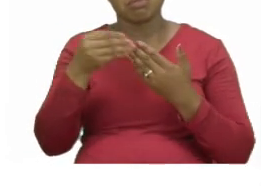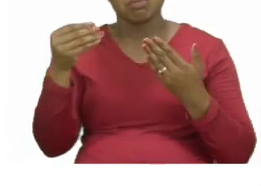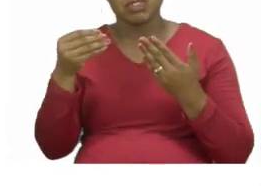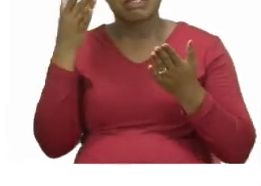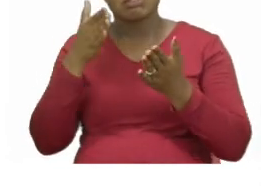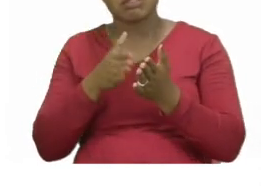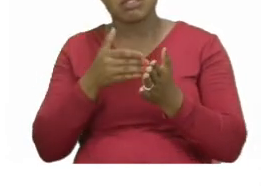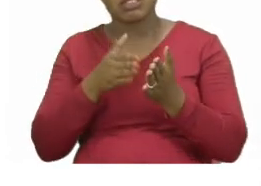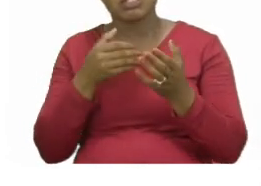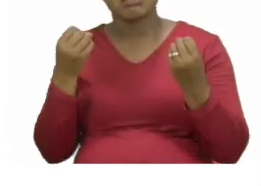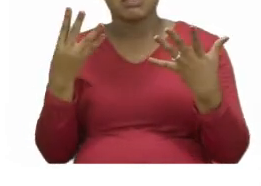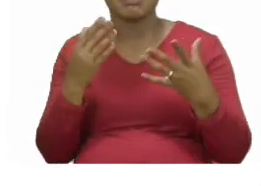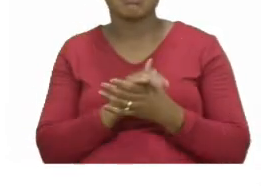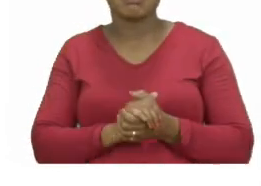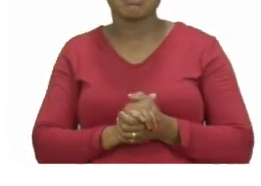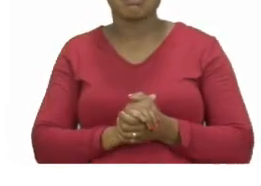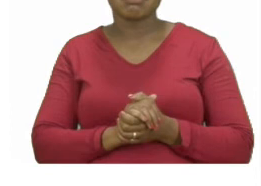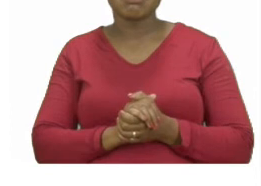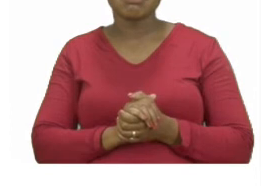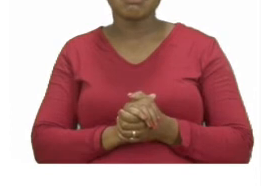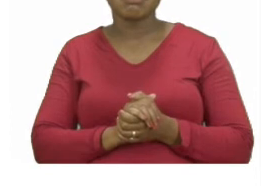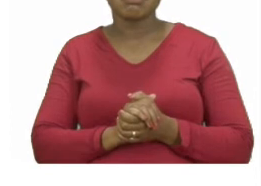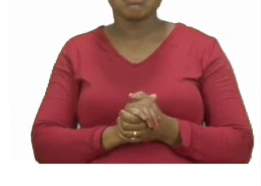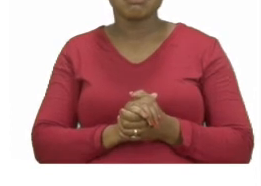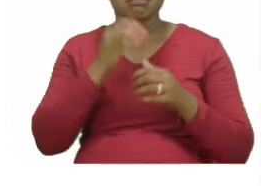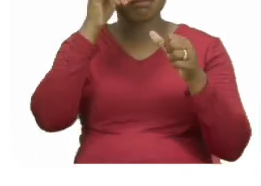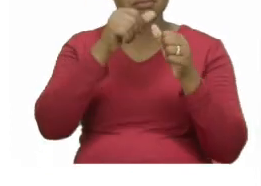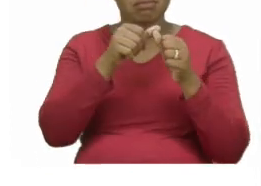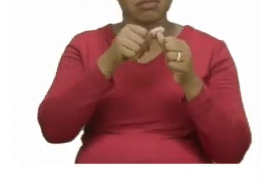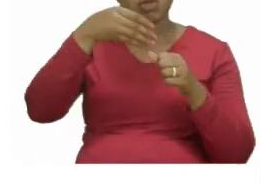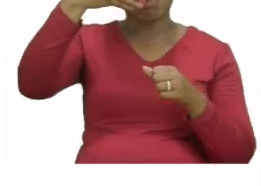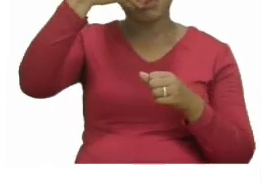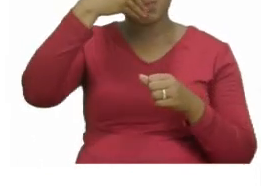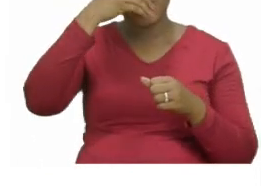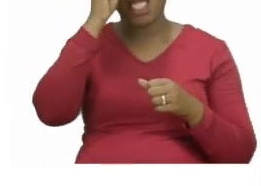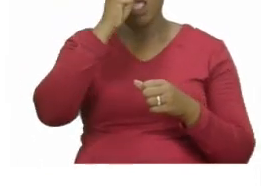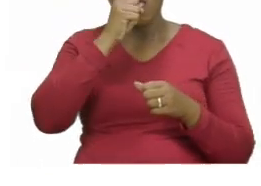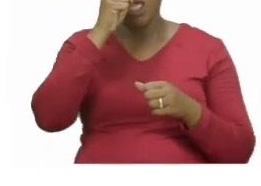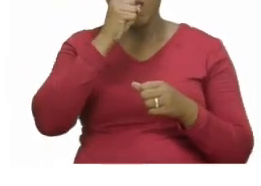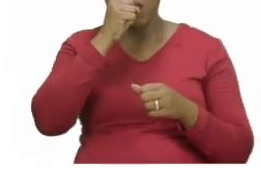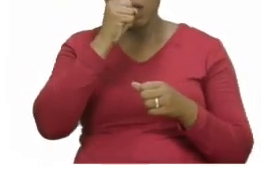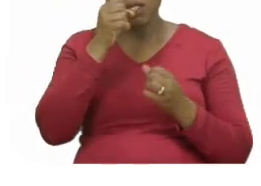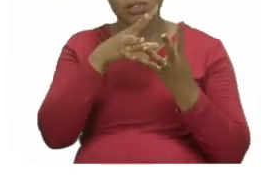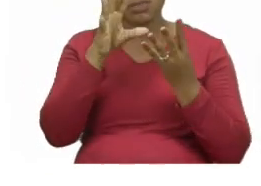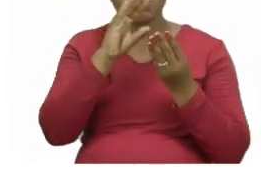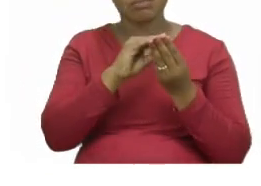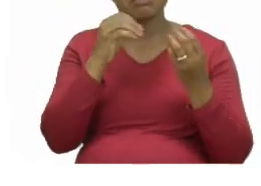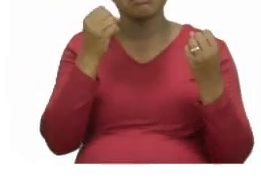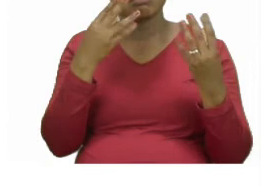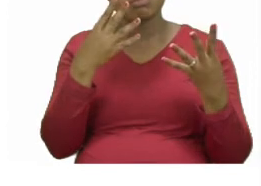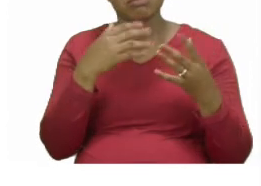remember everyone, on top there we calculated a pizza that Sam bought and an ice